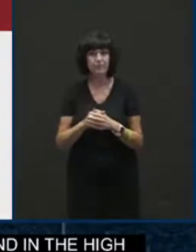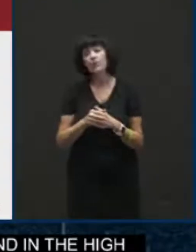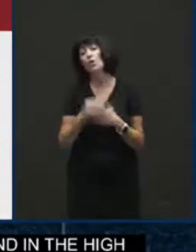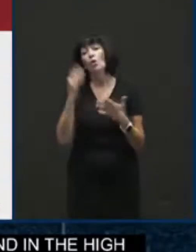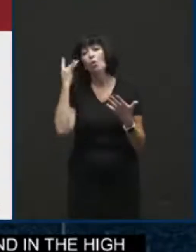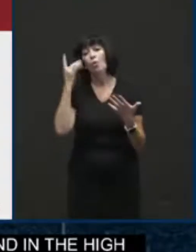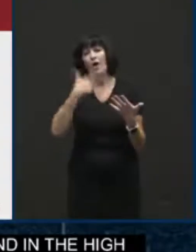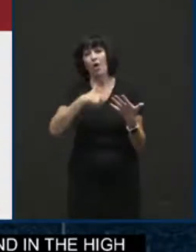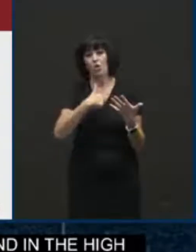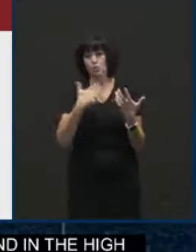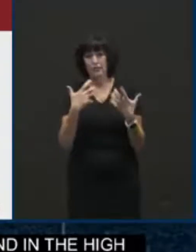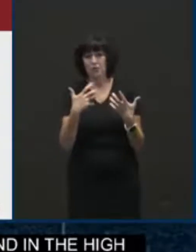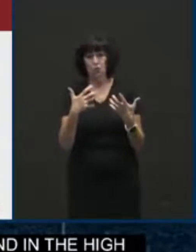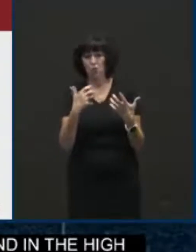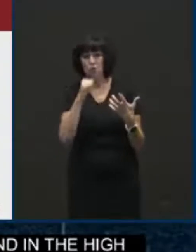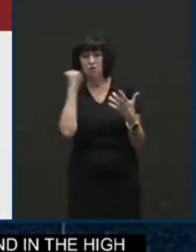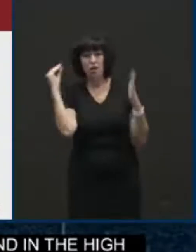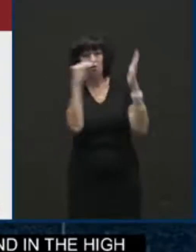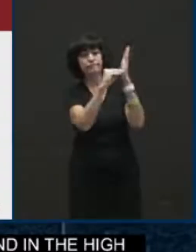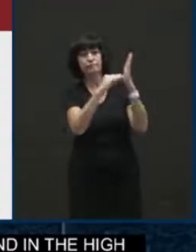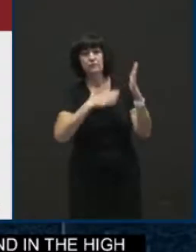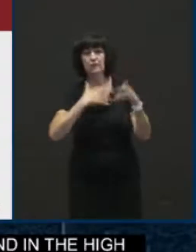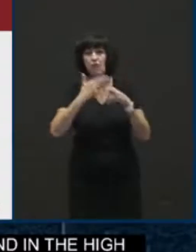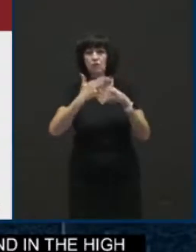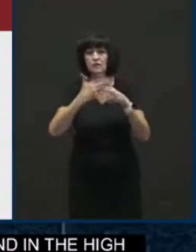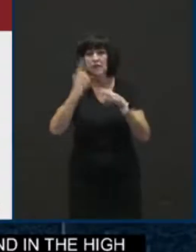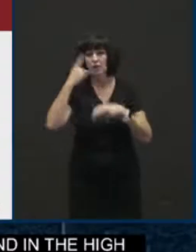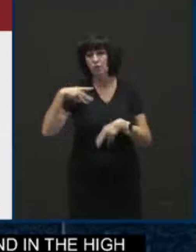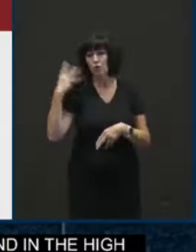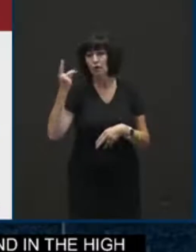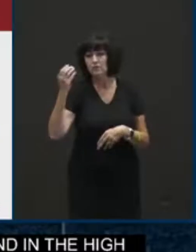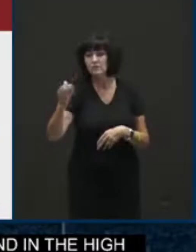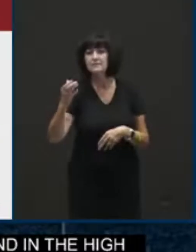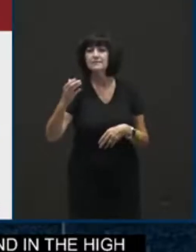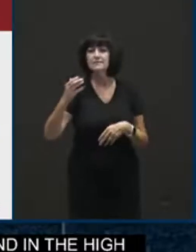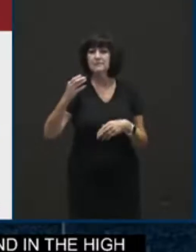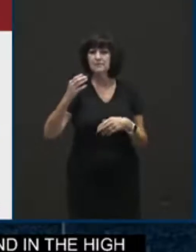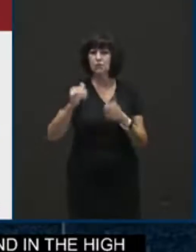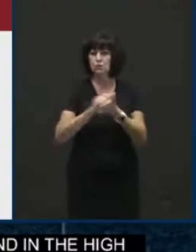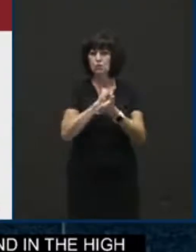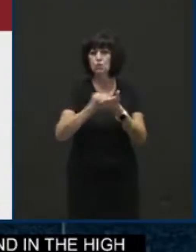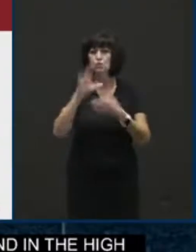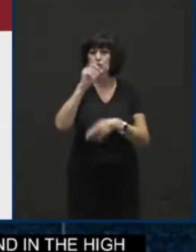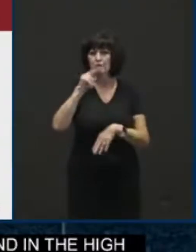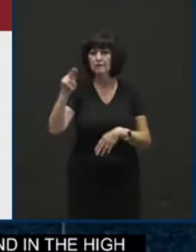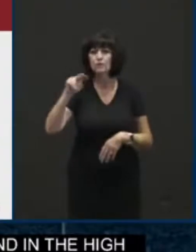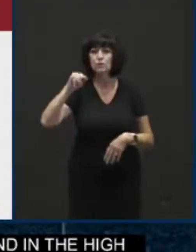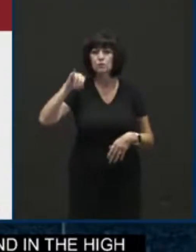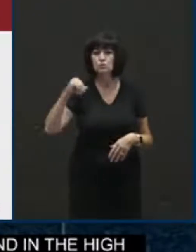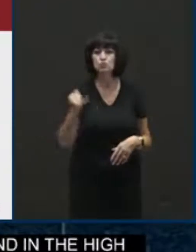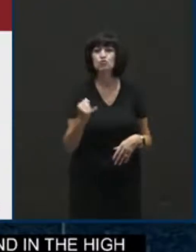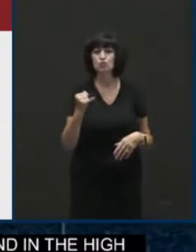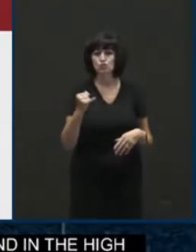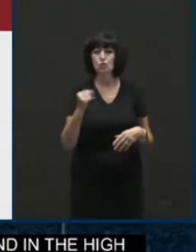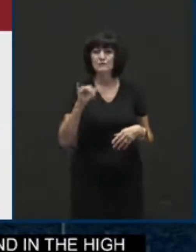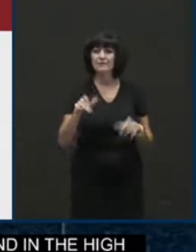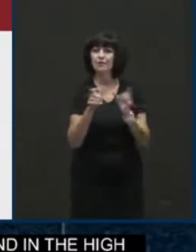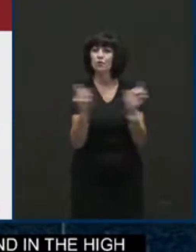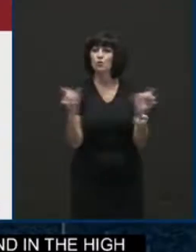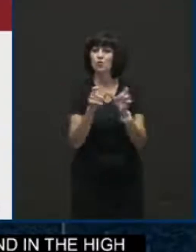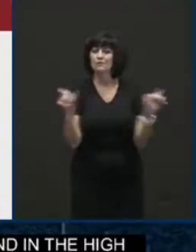and New York, Washington, D.C. area. So we want that 109 number to be down below